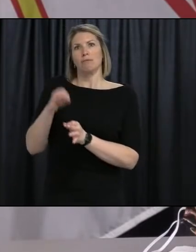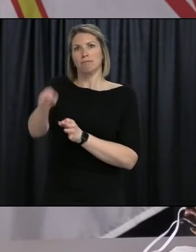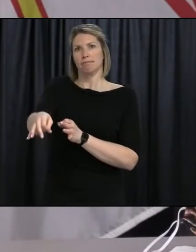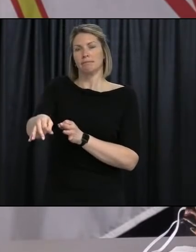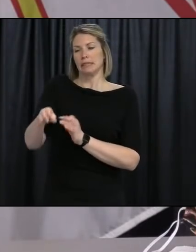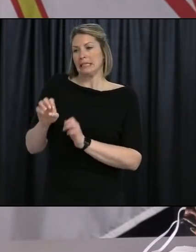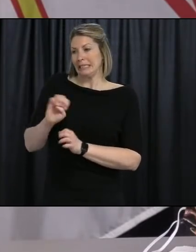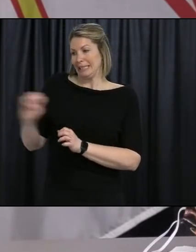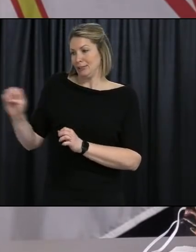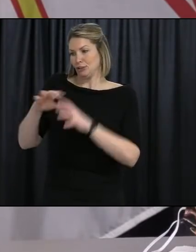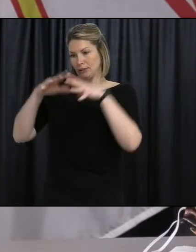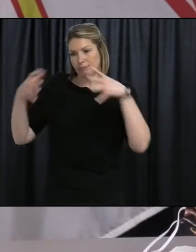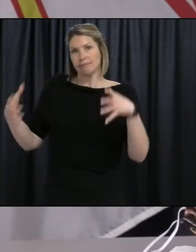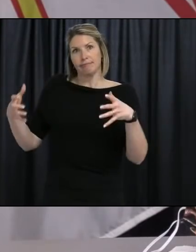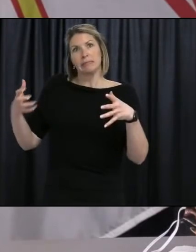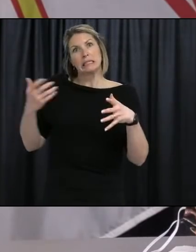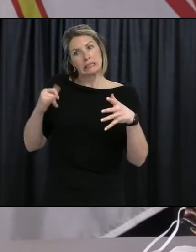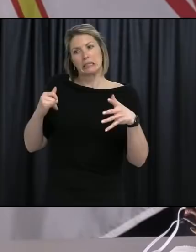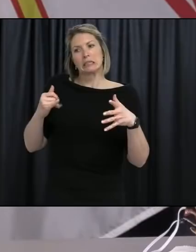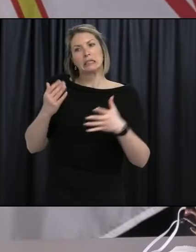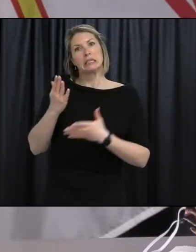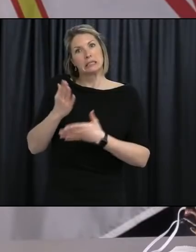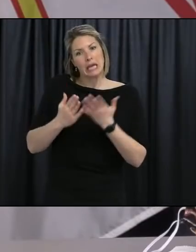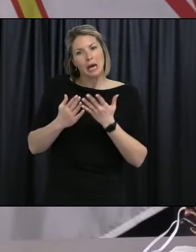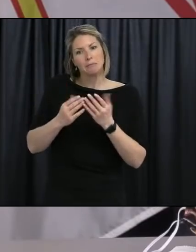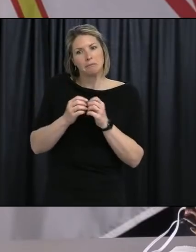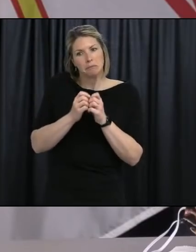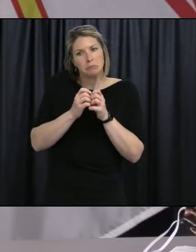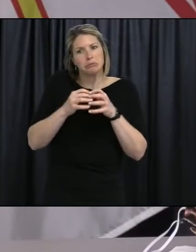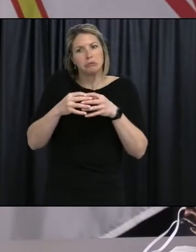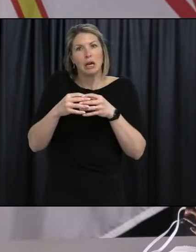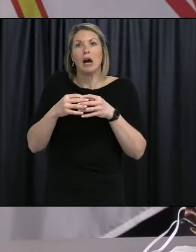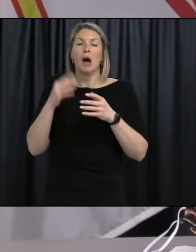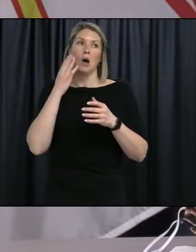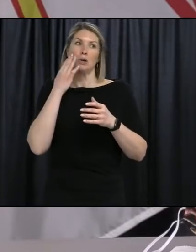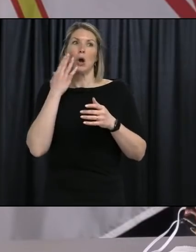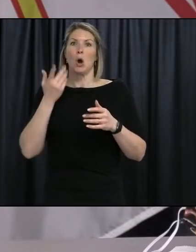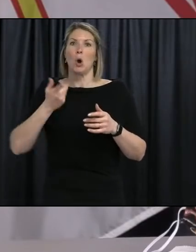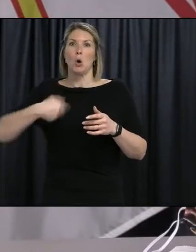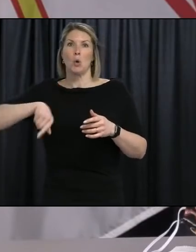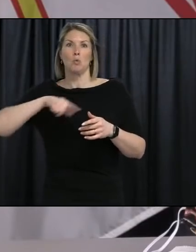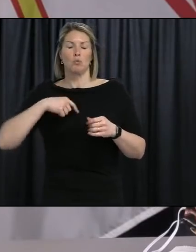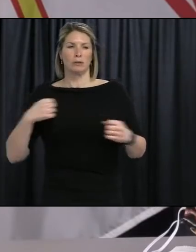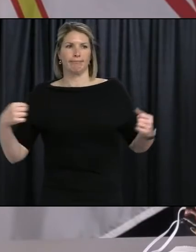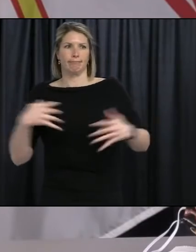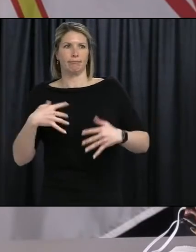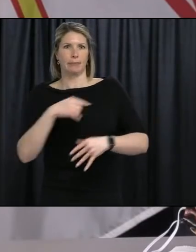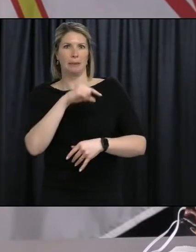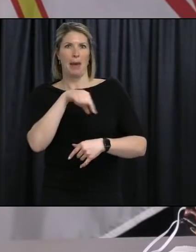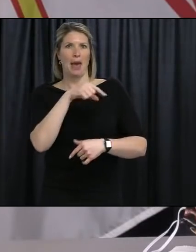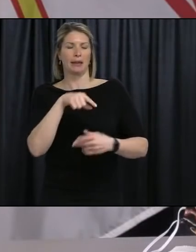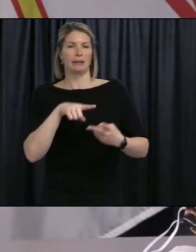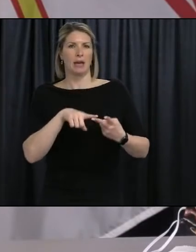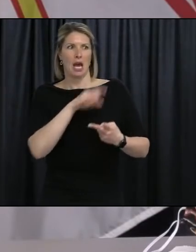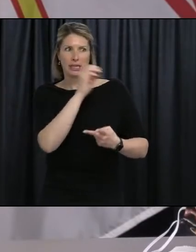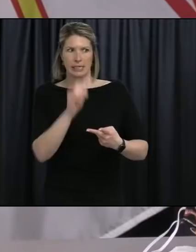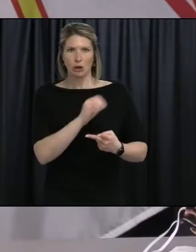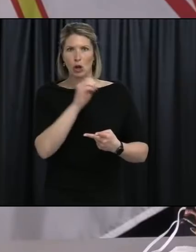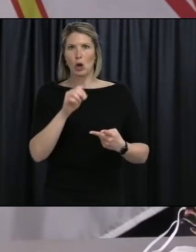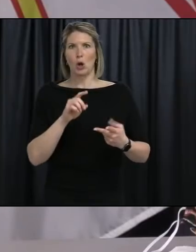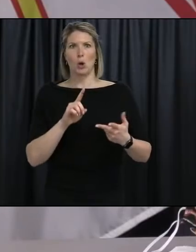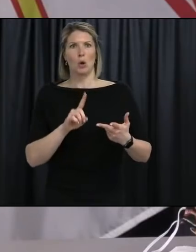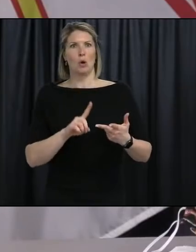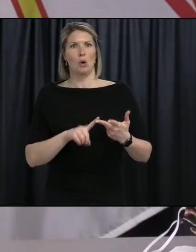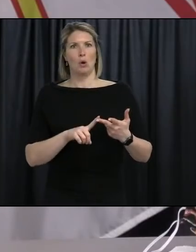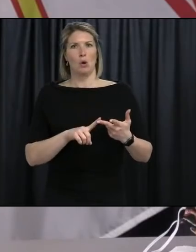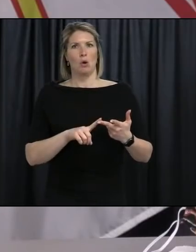jurisdiction evidence. And even though I know we're all frightened about what's happening in Ontario and Quebec and British Columbia, if you look at the epidemiology